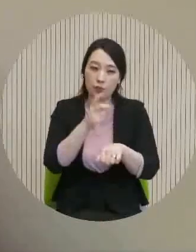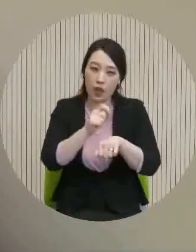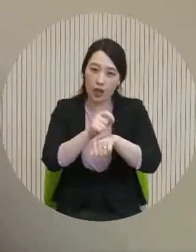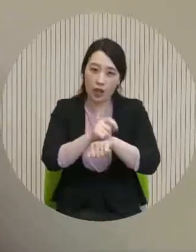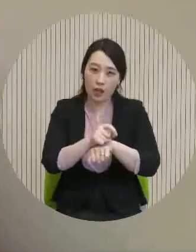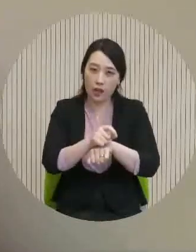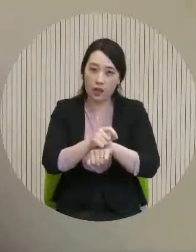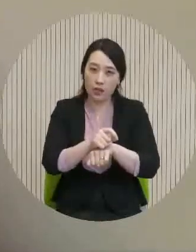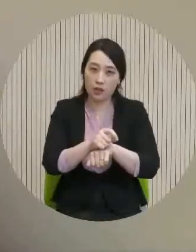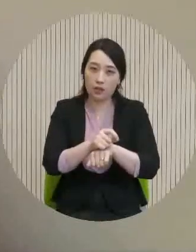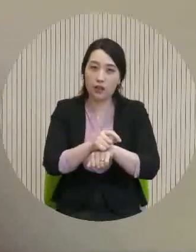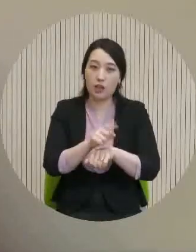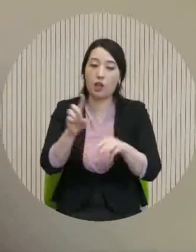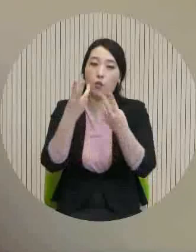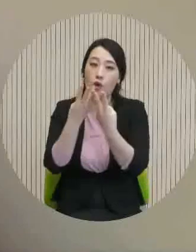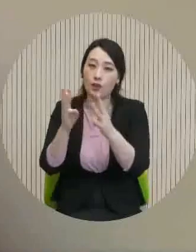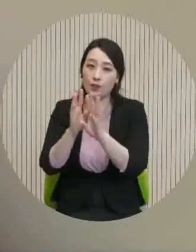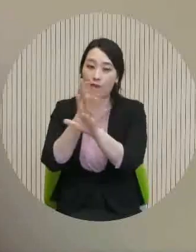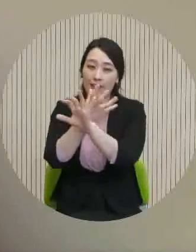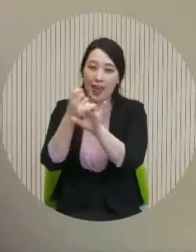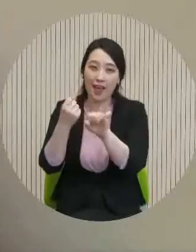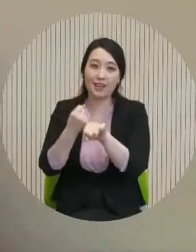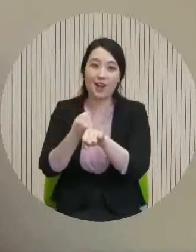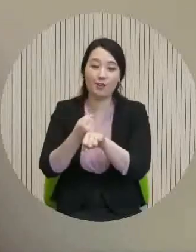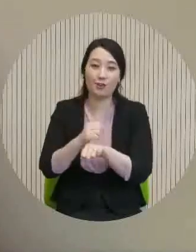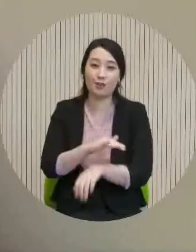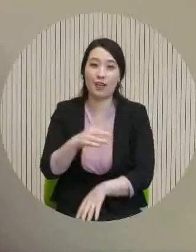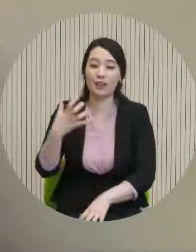the workshop for their class.